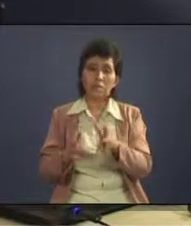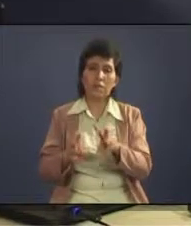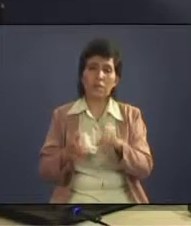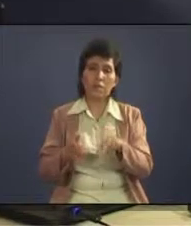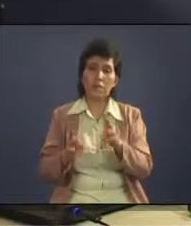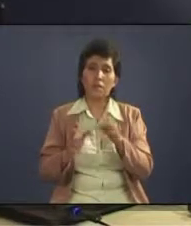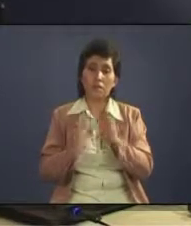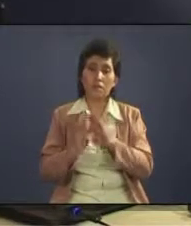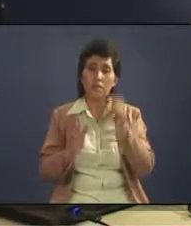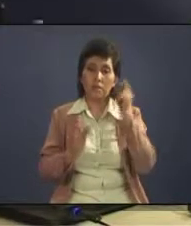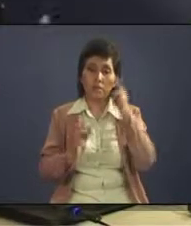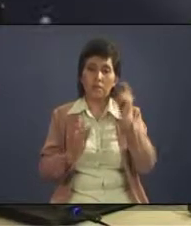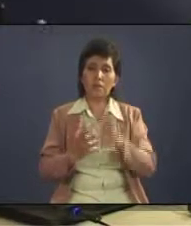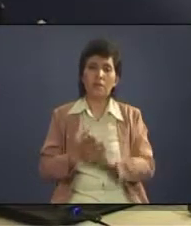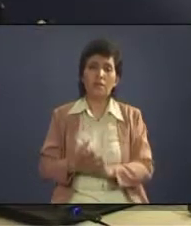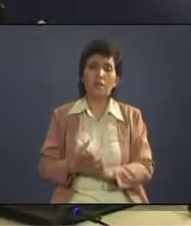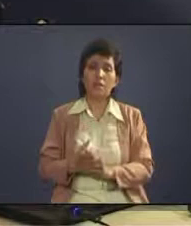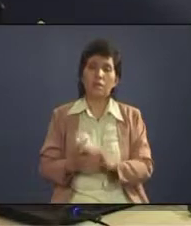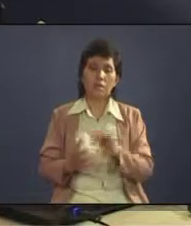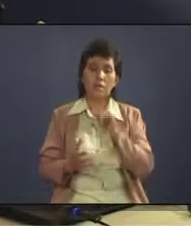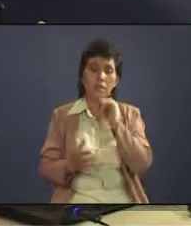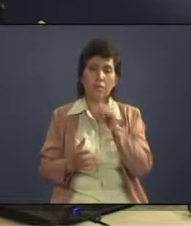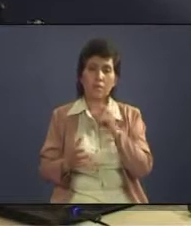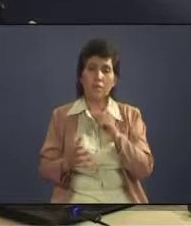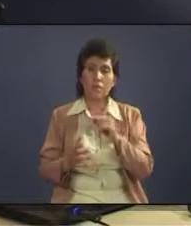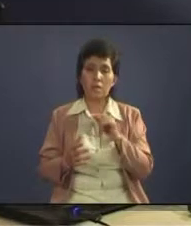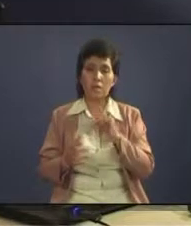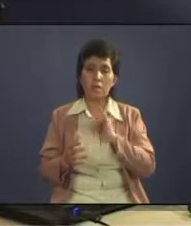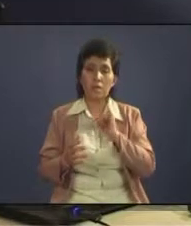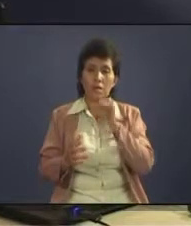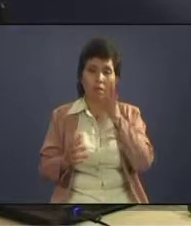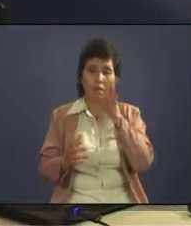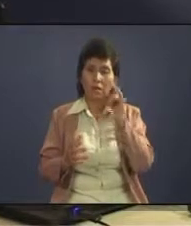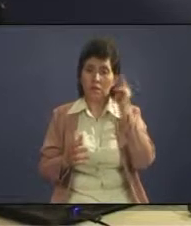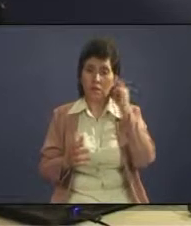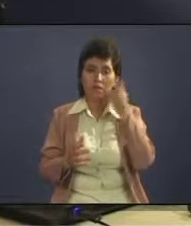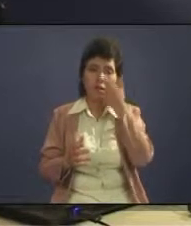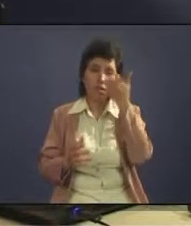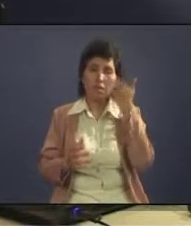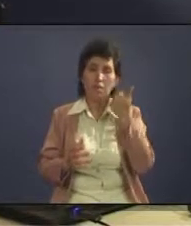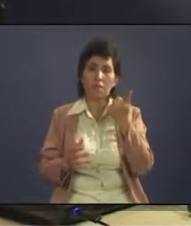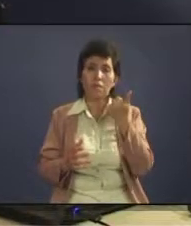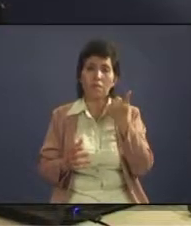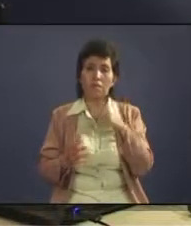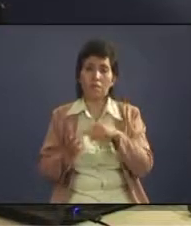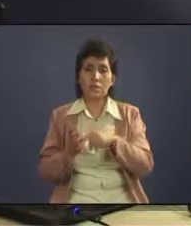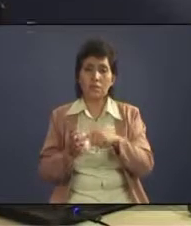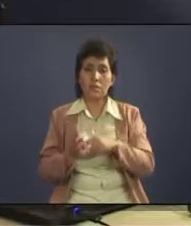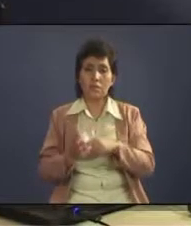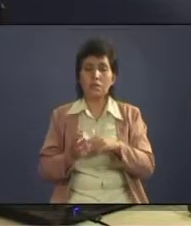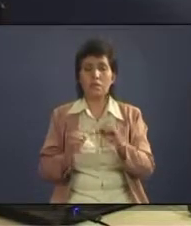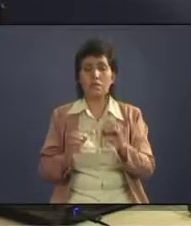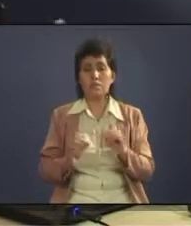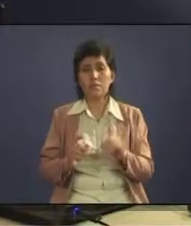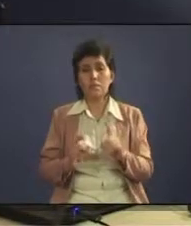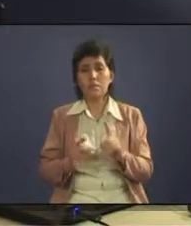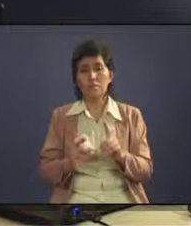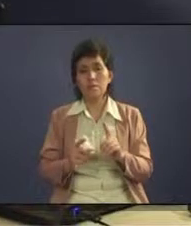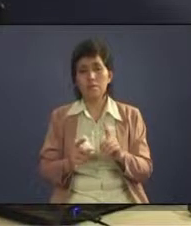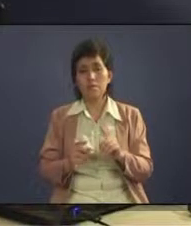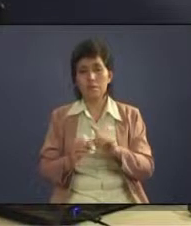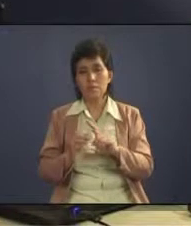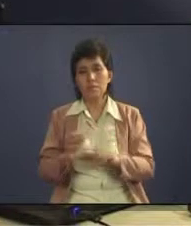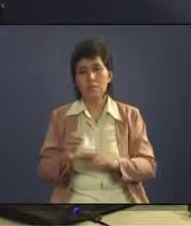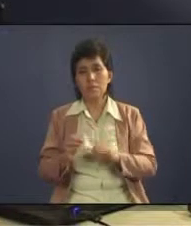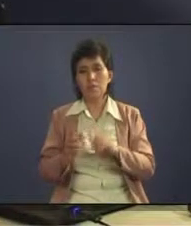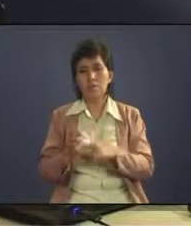because I'm a lady, or am I treated because it just happened to anyone? Okay? Sometimes it's real, sometimes it's